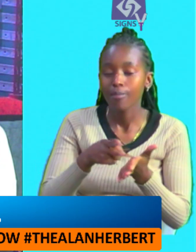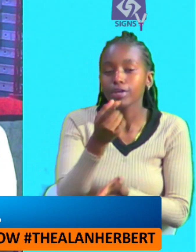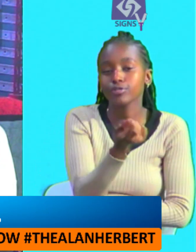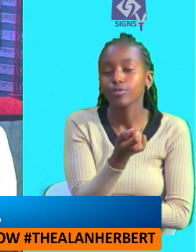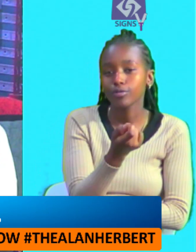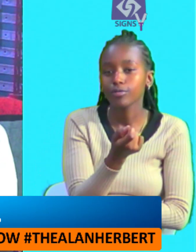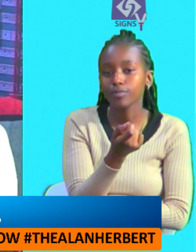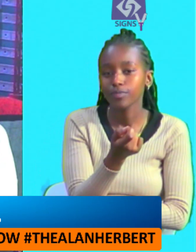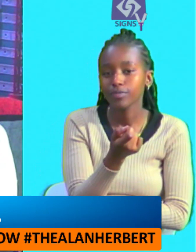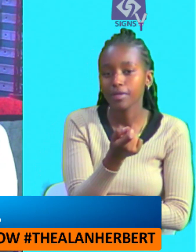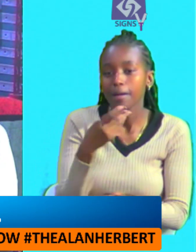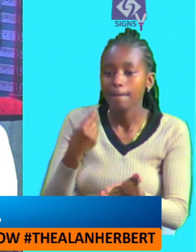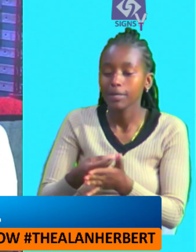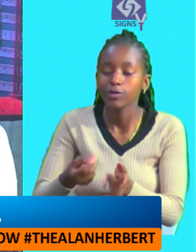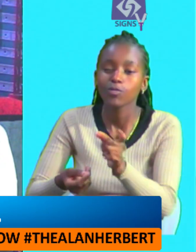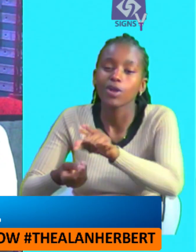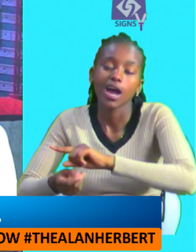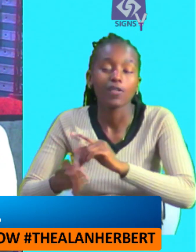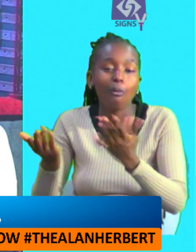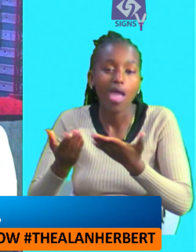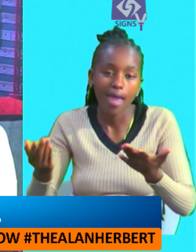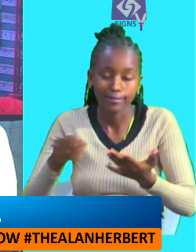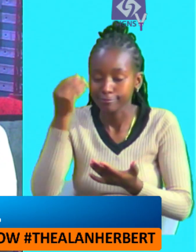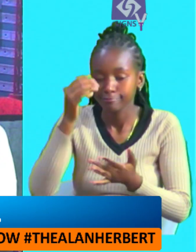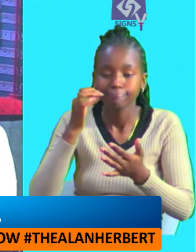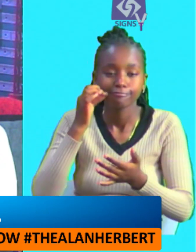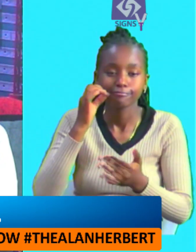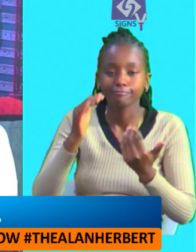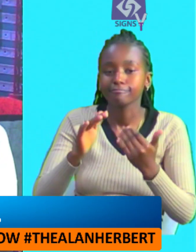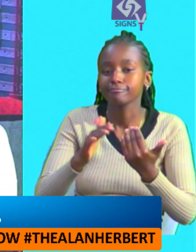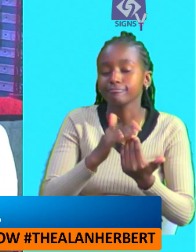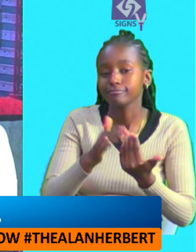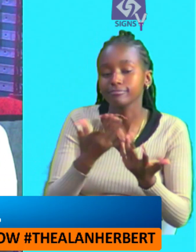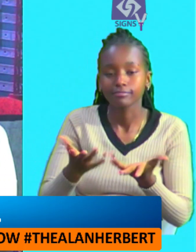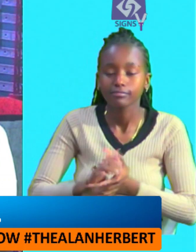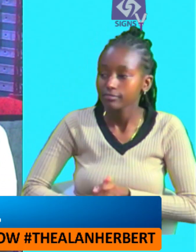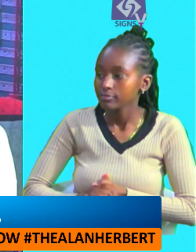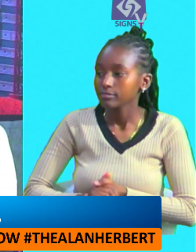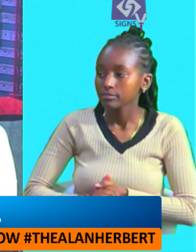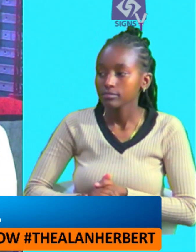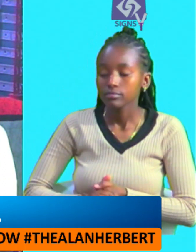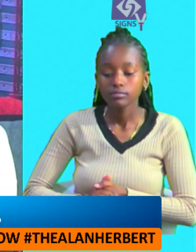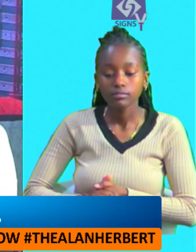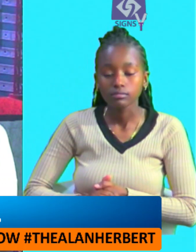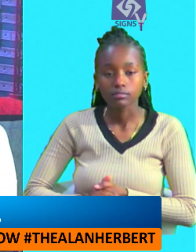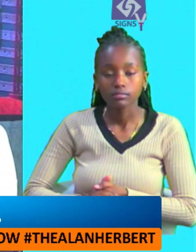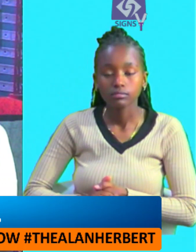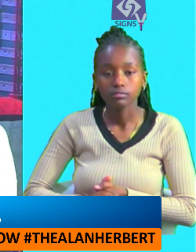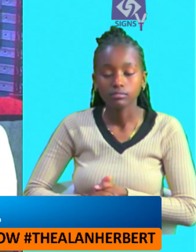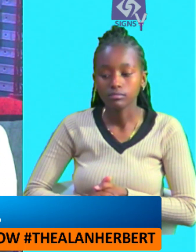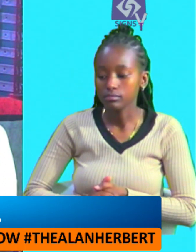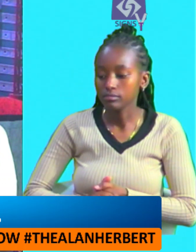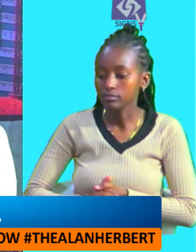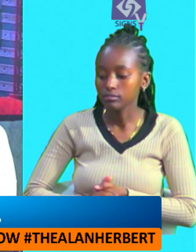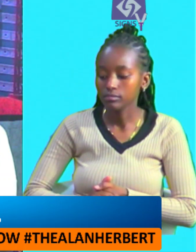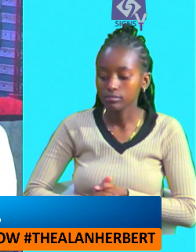guy, they are expensive right now. And the funny thing is you all will still buy. That is because